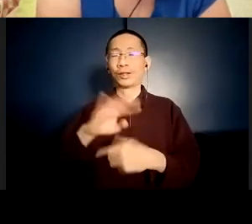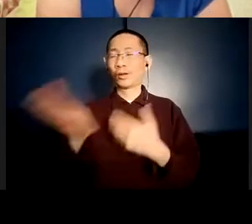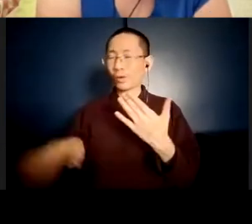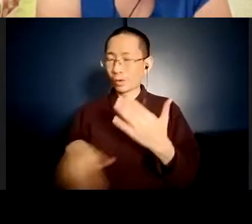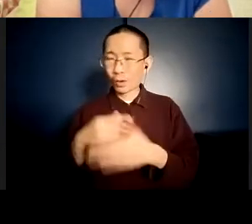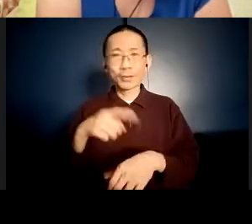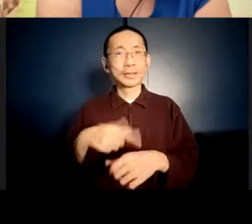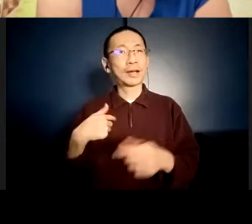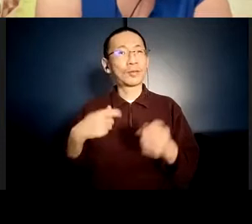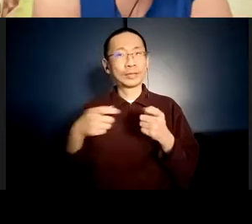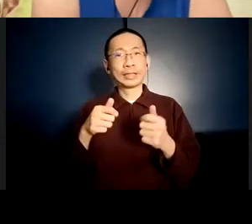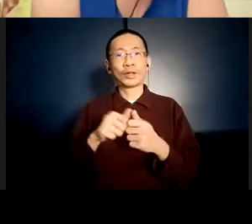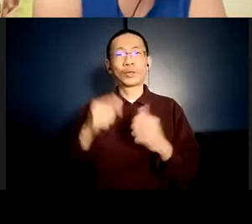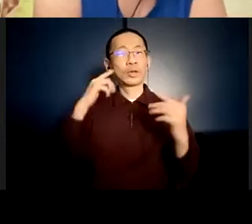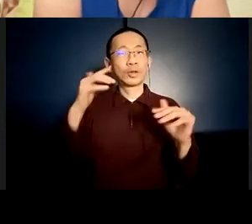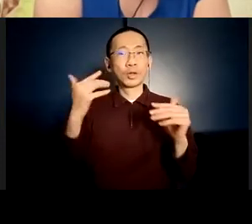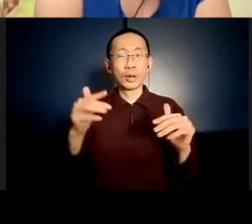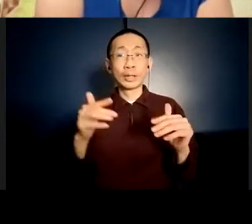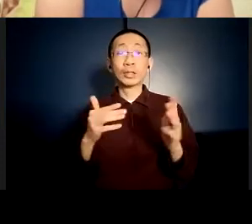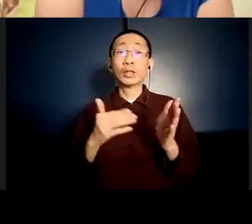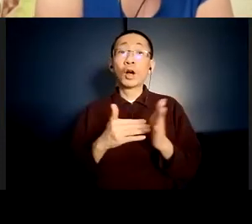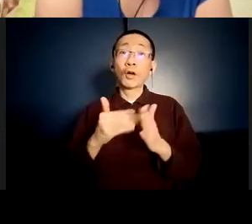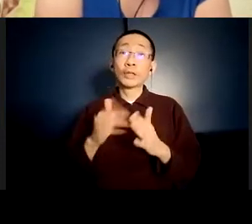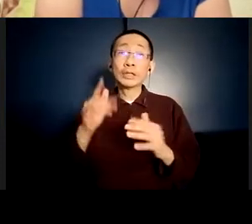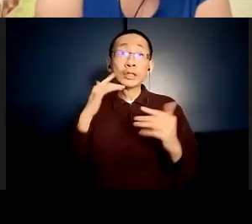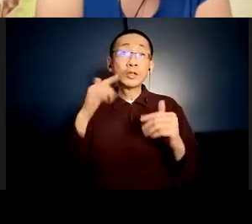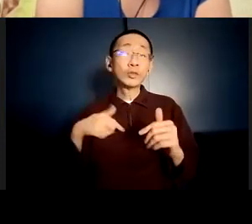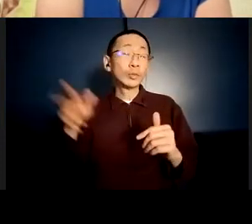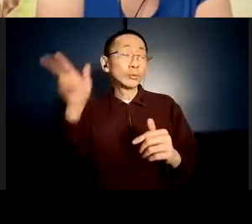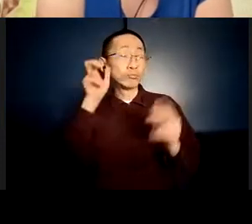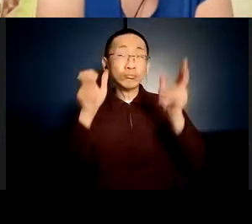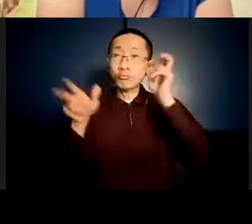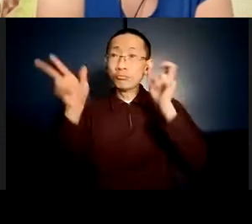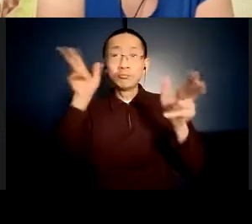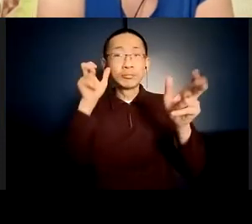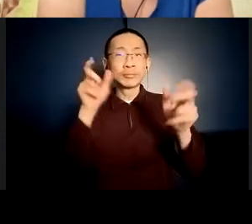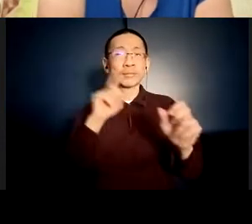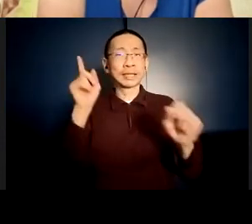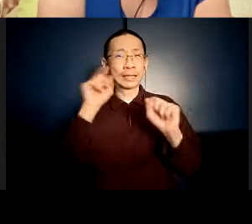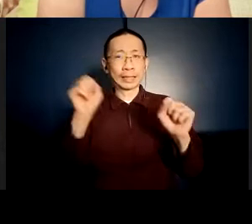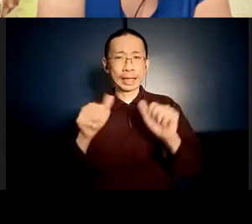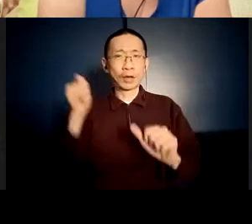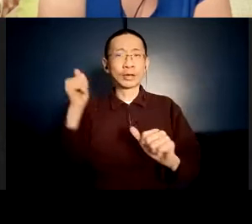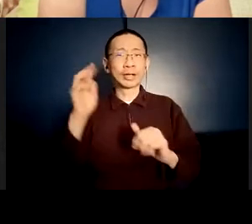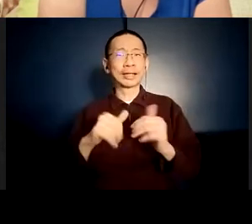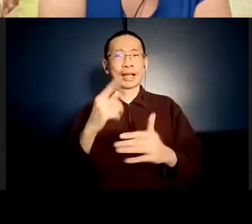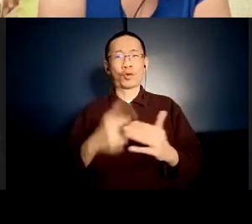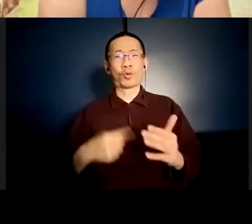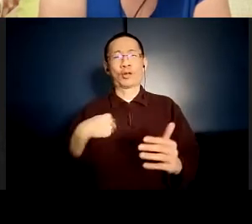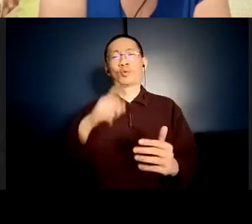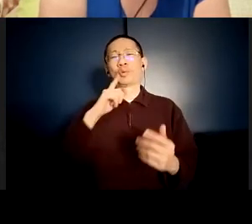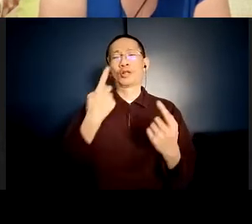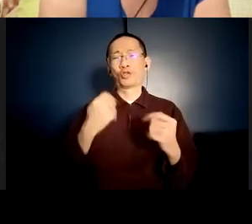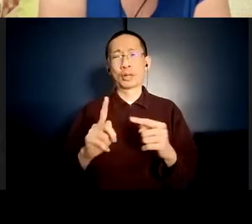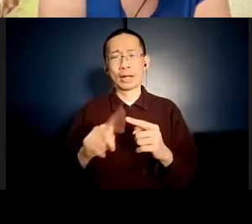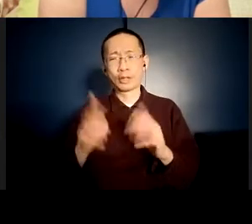time we are dealing with noise. Often the noise that we listen to is louder than what we're actually trying